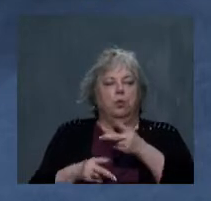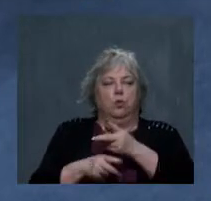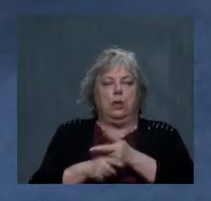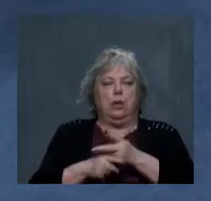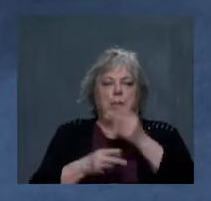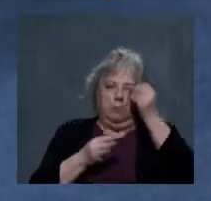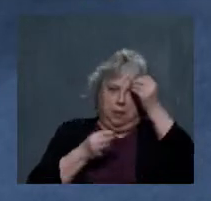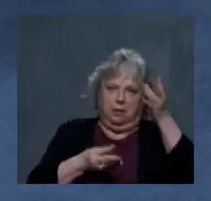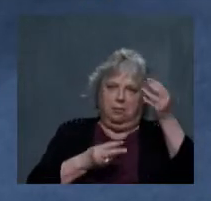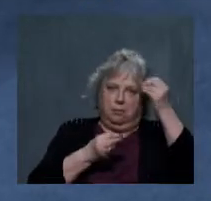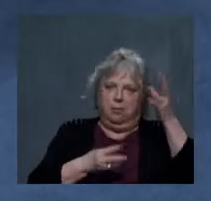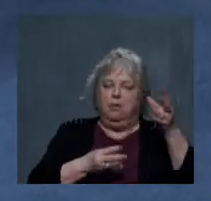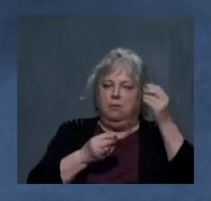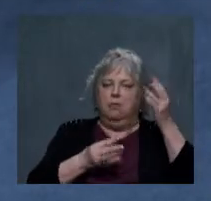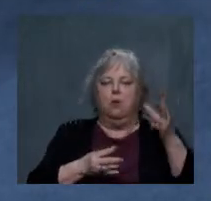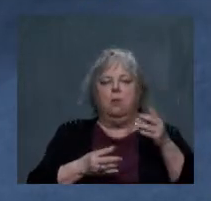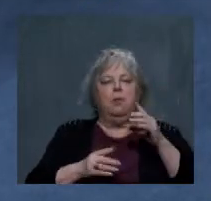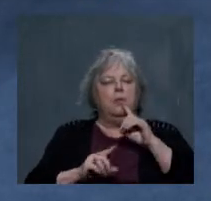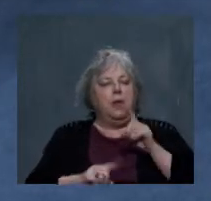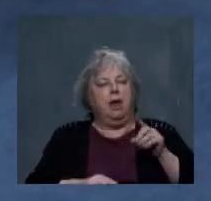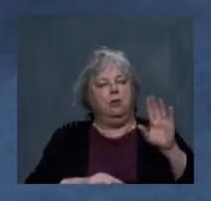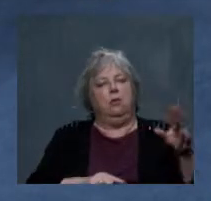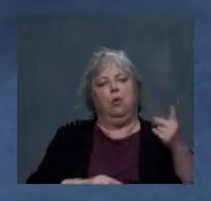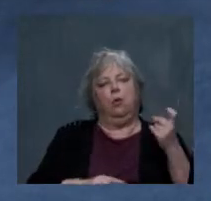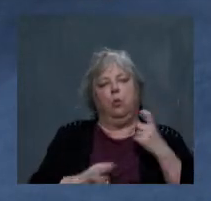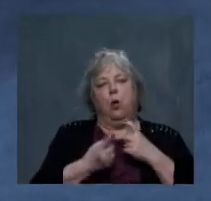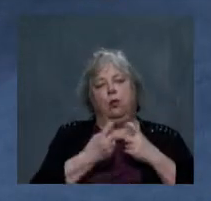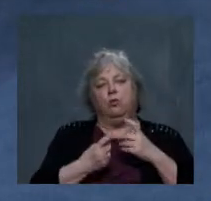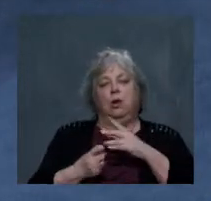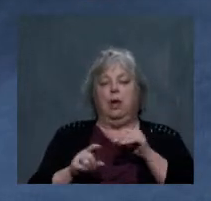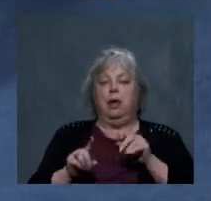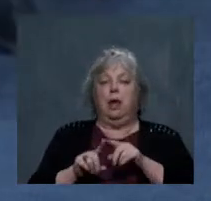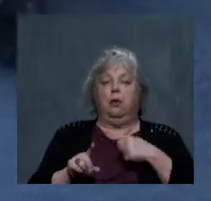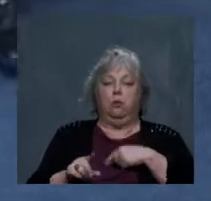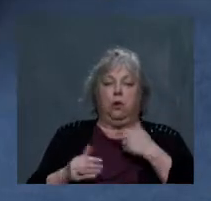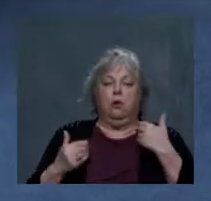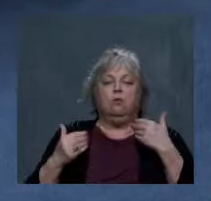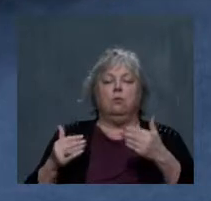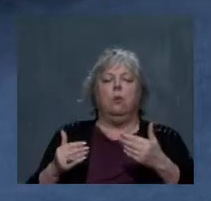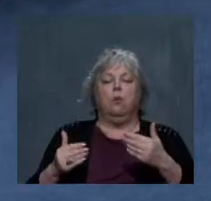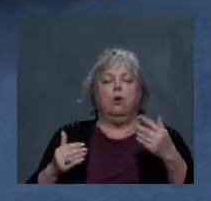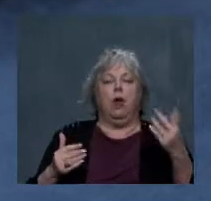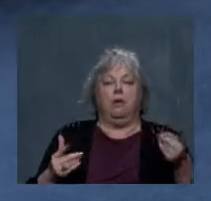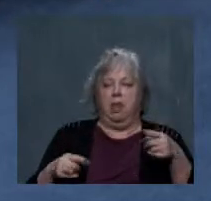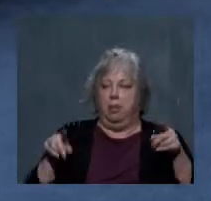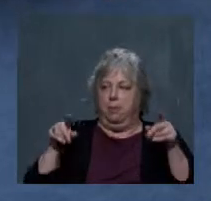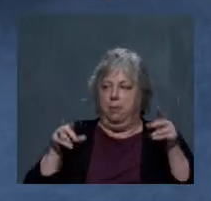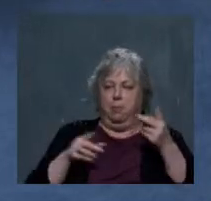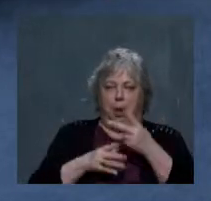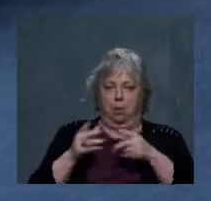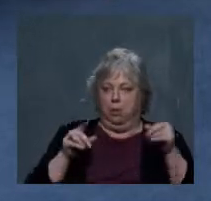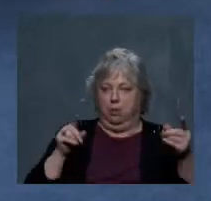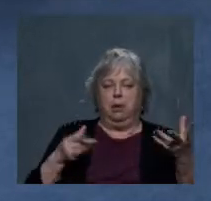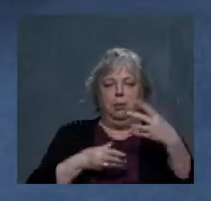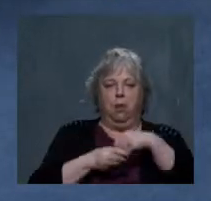them informed, to address their questions, and as we go forward to keep them a part of the design